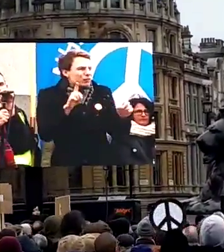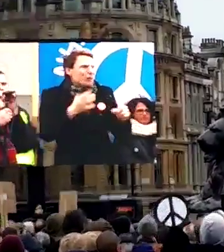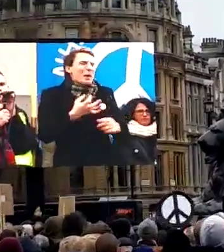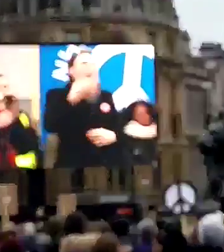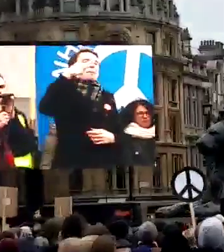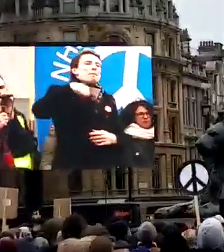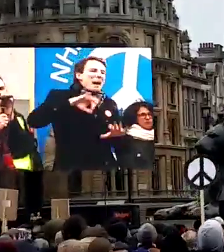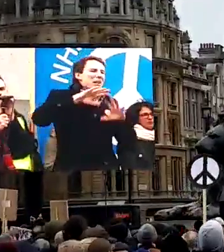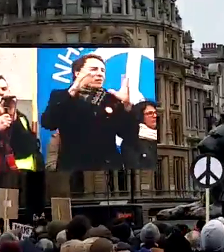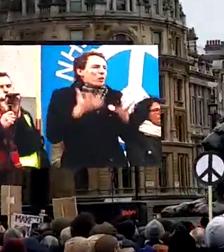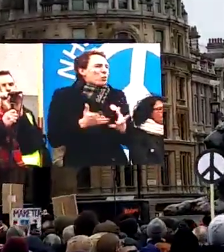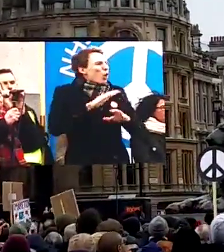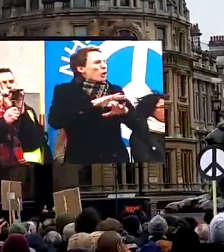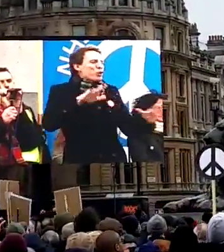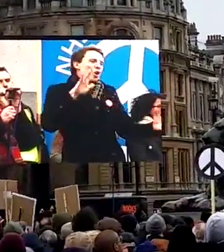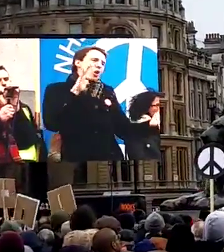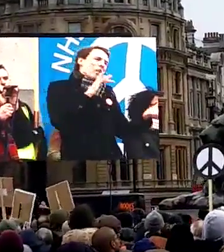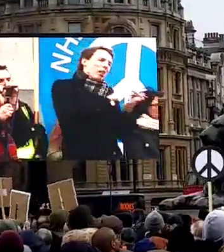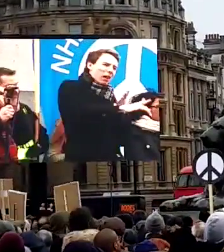people.